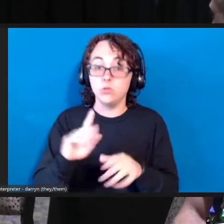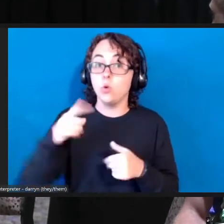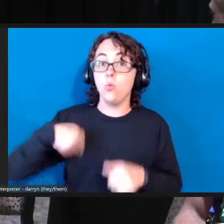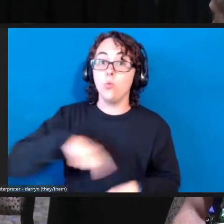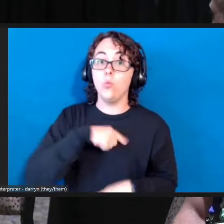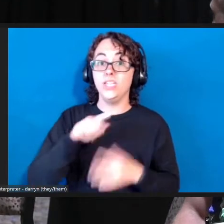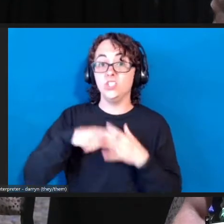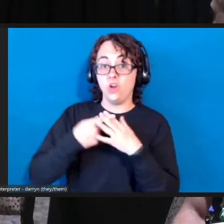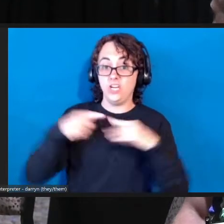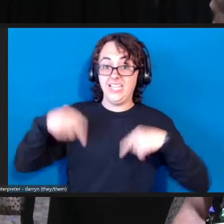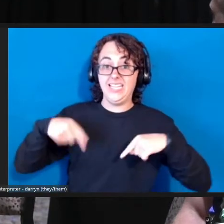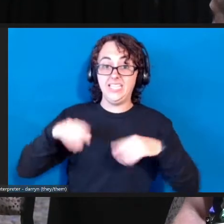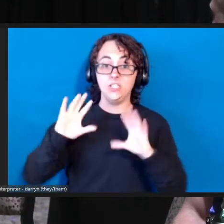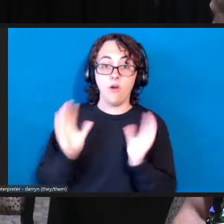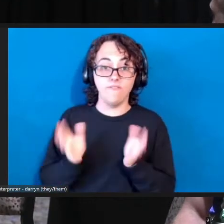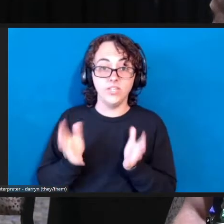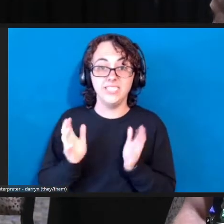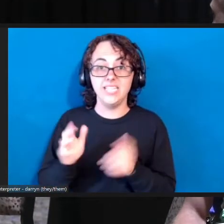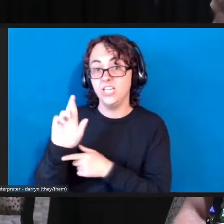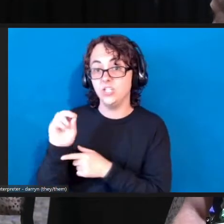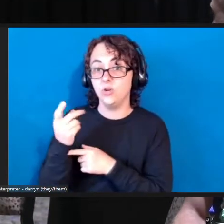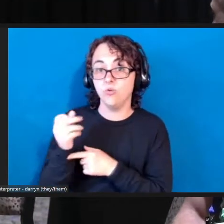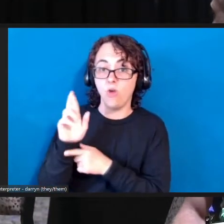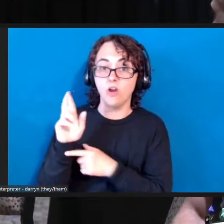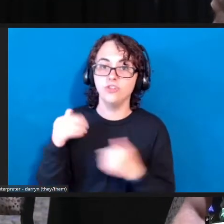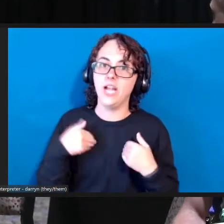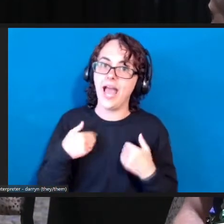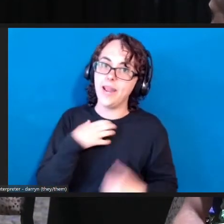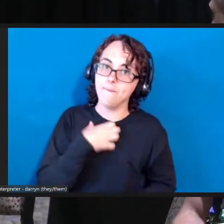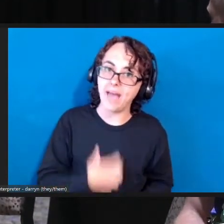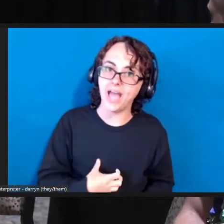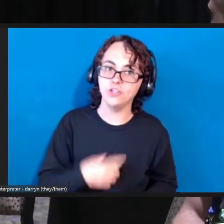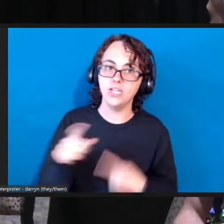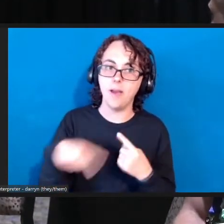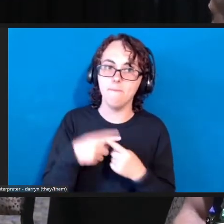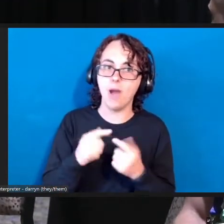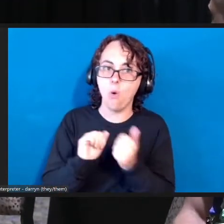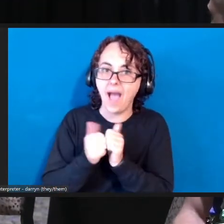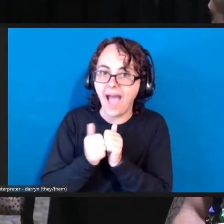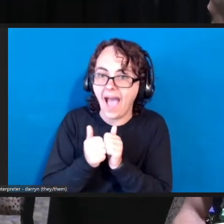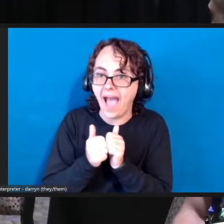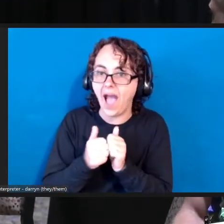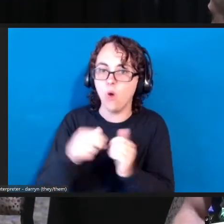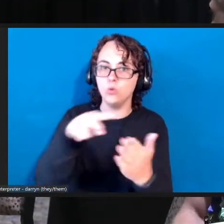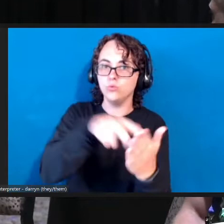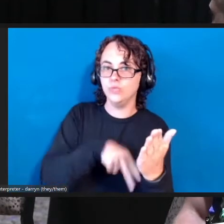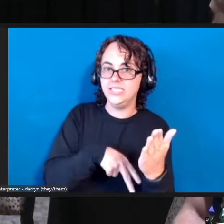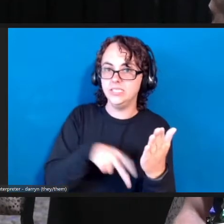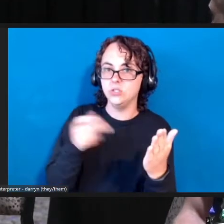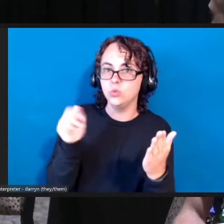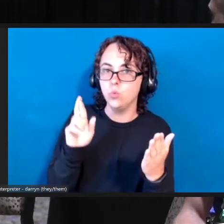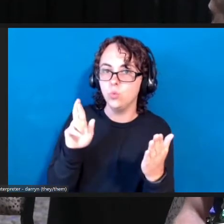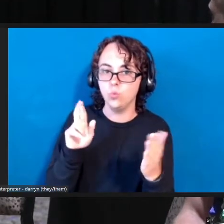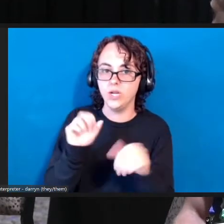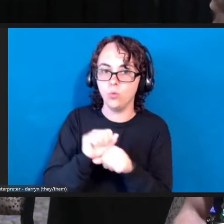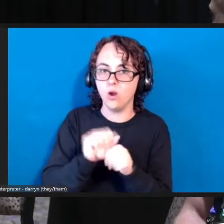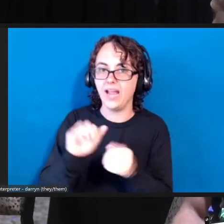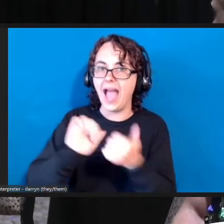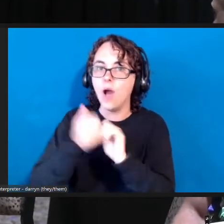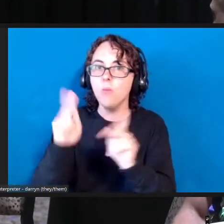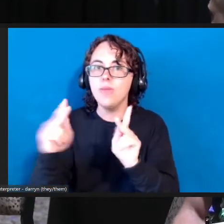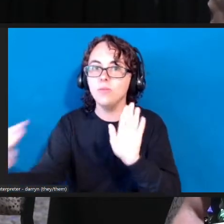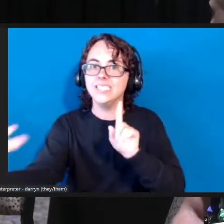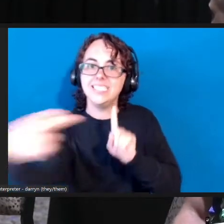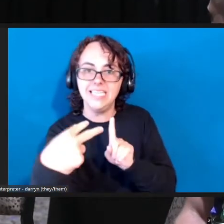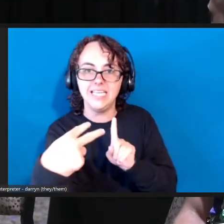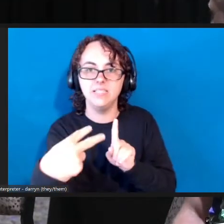really had a passion for how is queer work being read, because it is so different. You know, it has